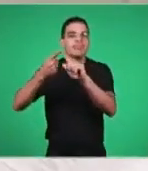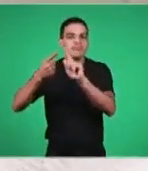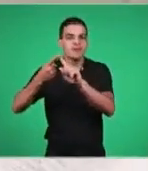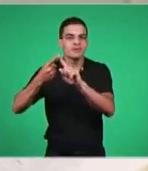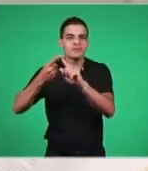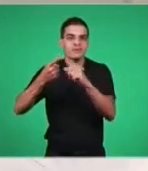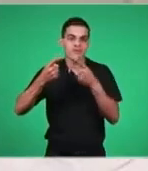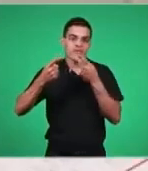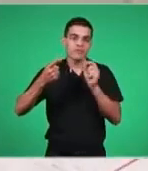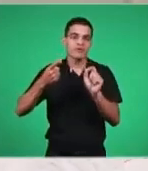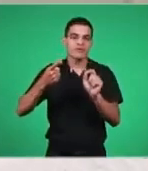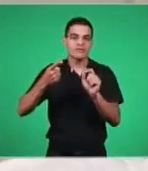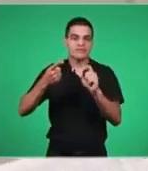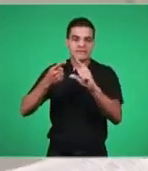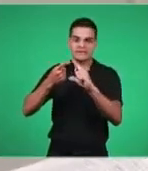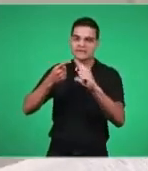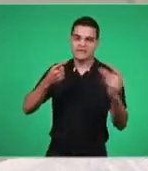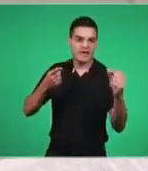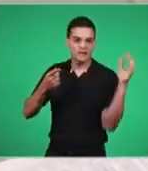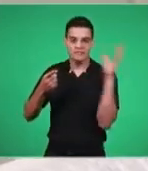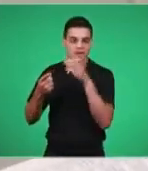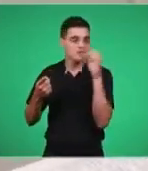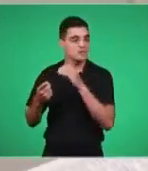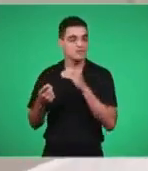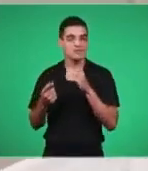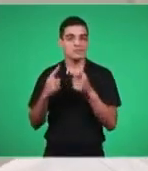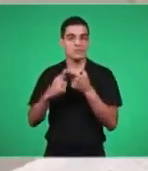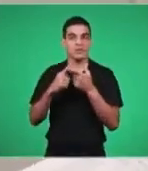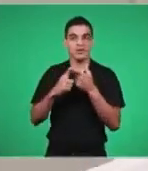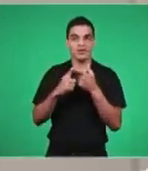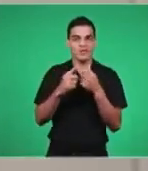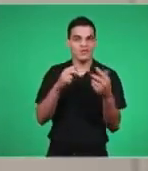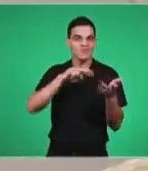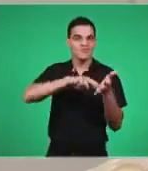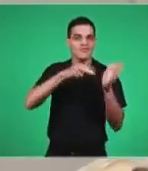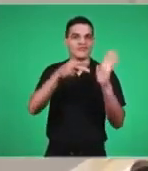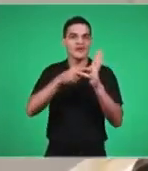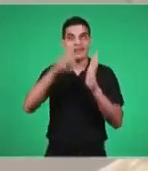which is kind of relates to this parable that we're learning today.